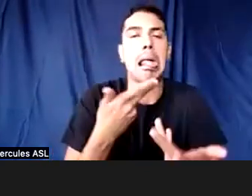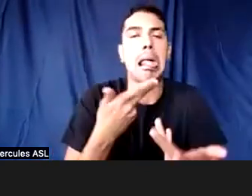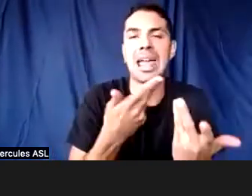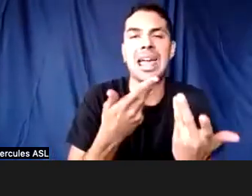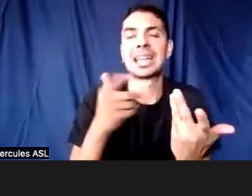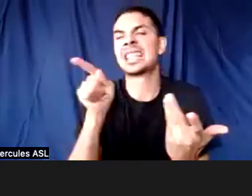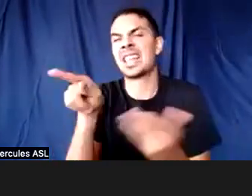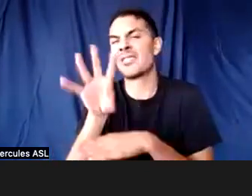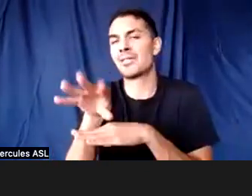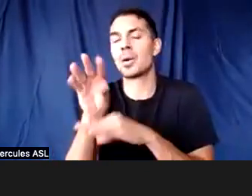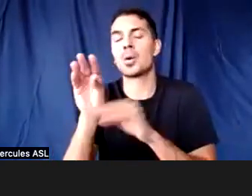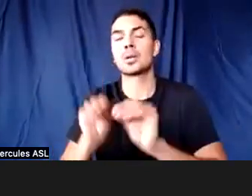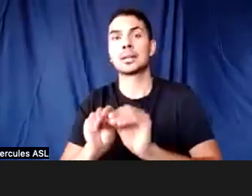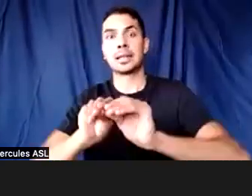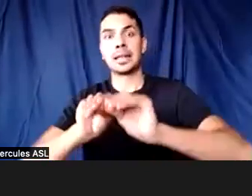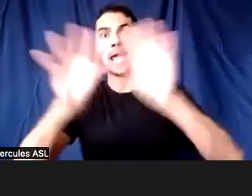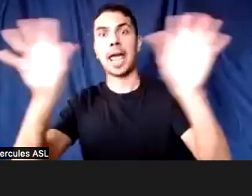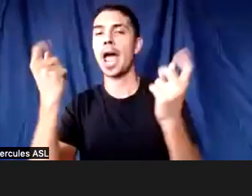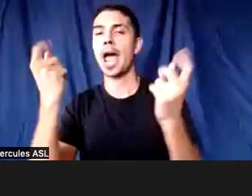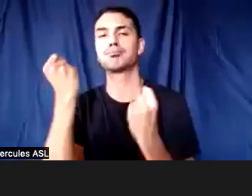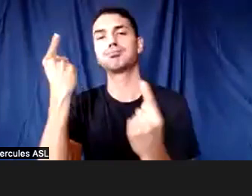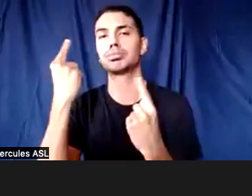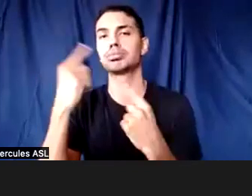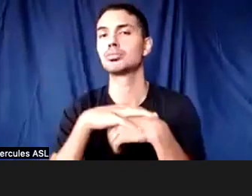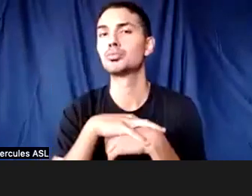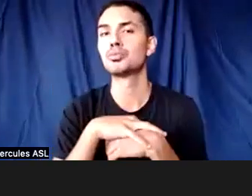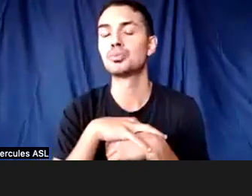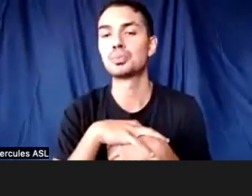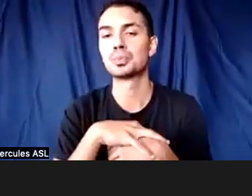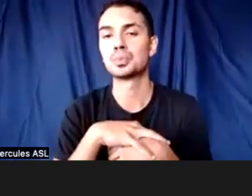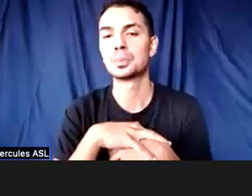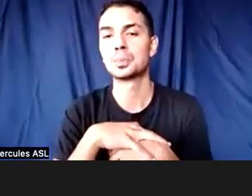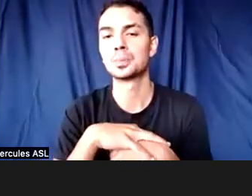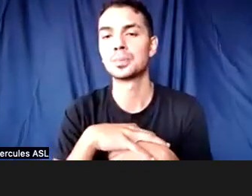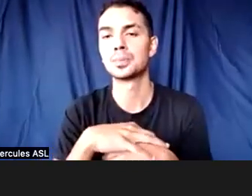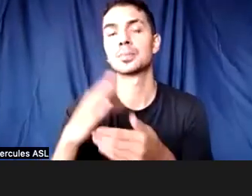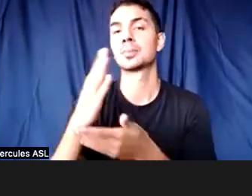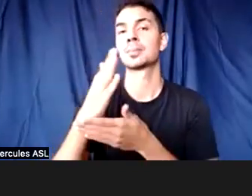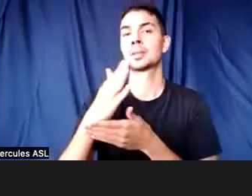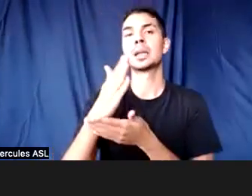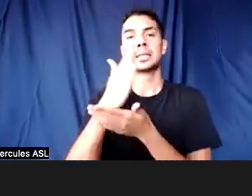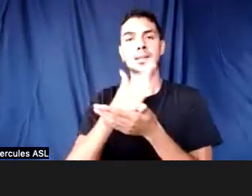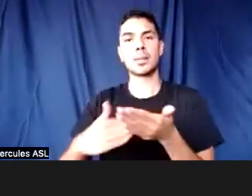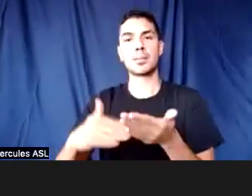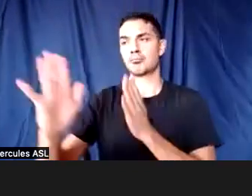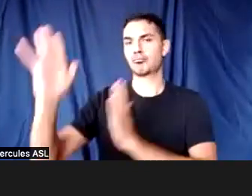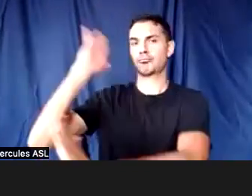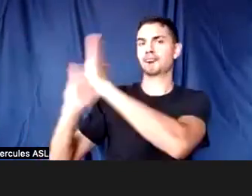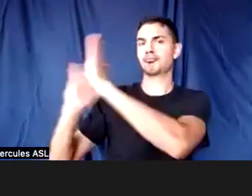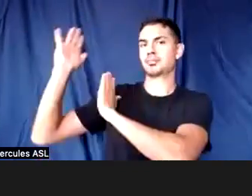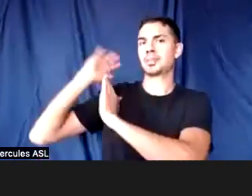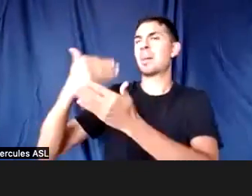discovery. And, some of the tactics that are from way back, way before this country was